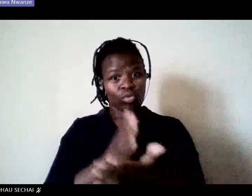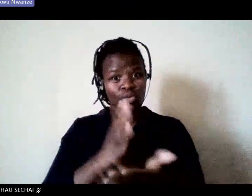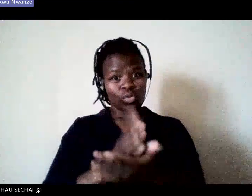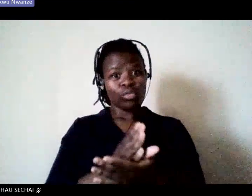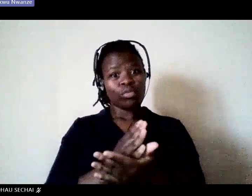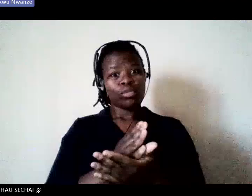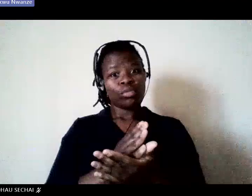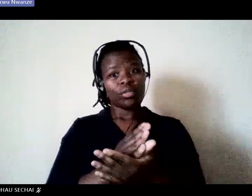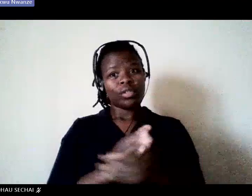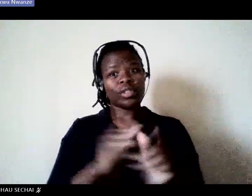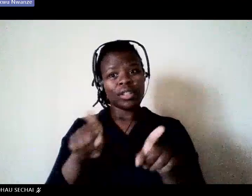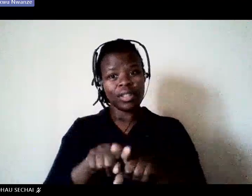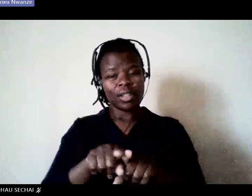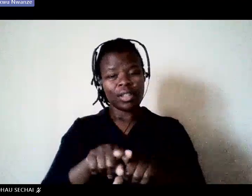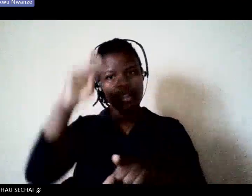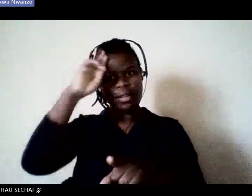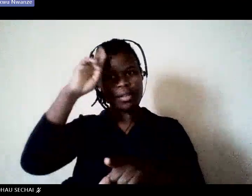me.